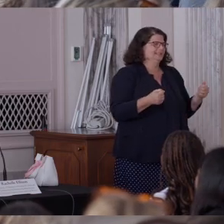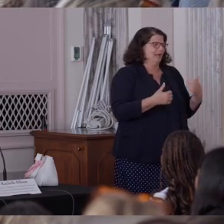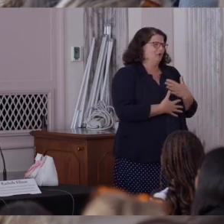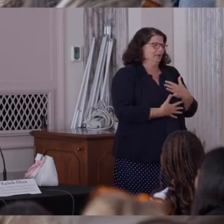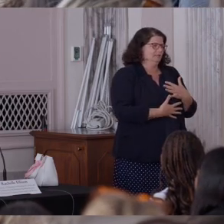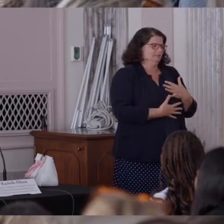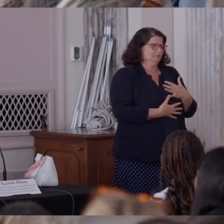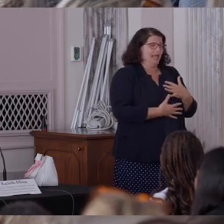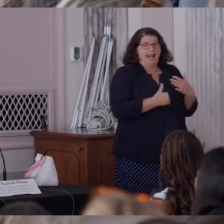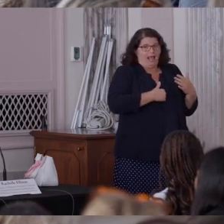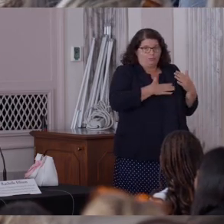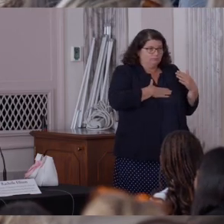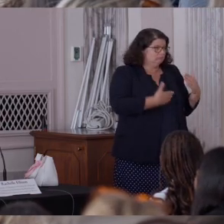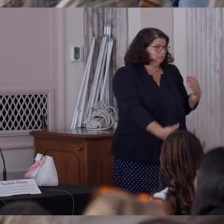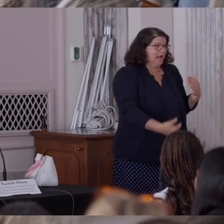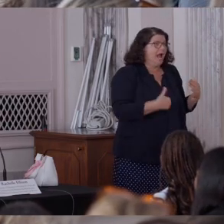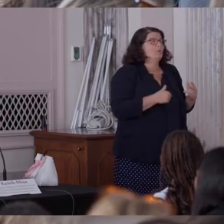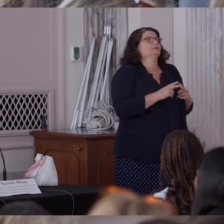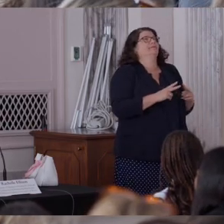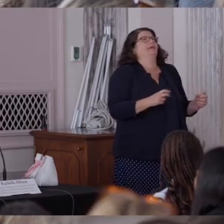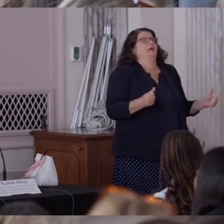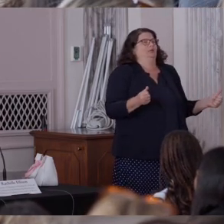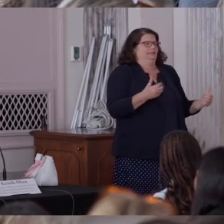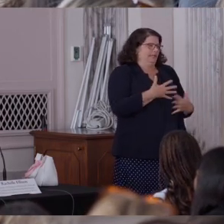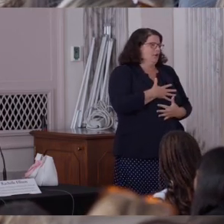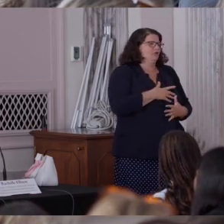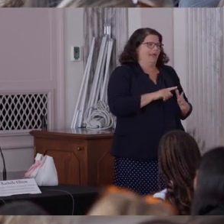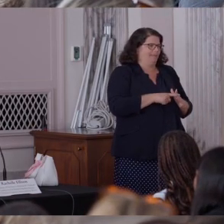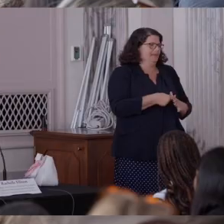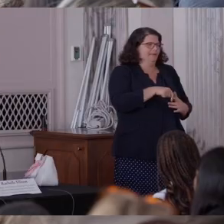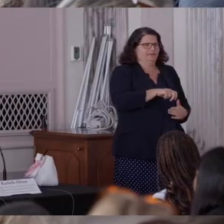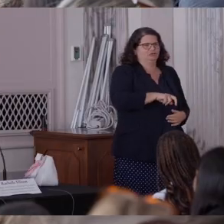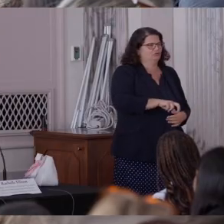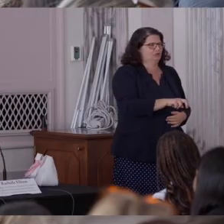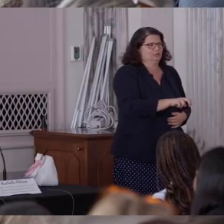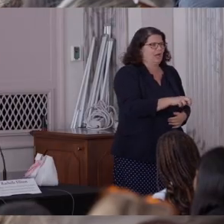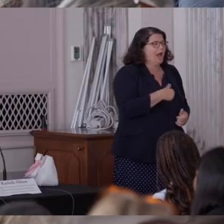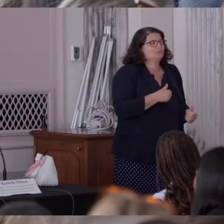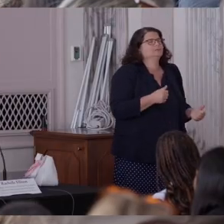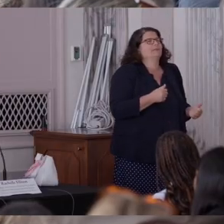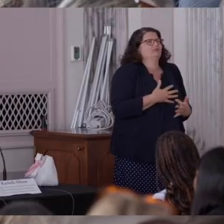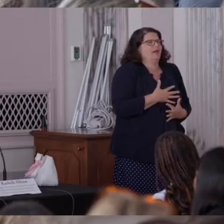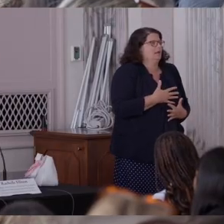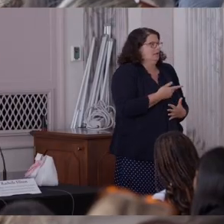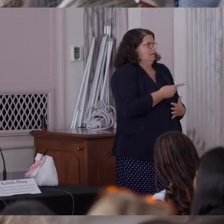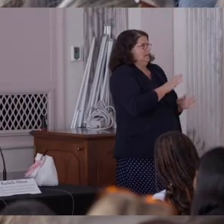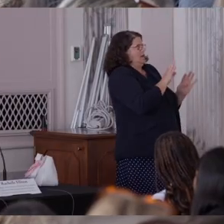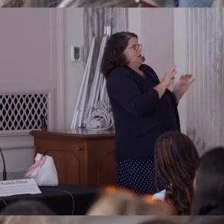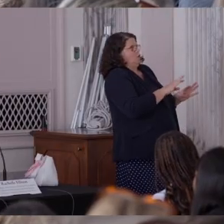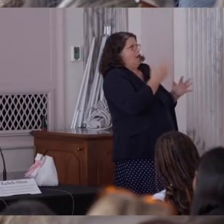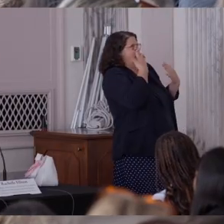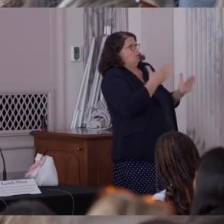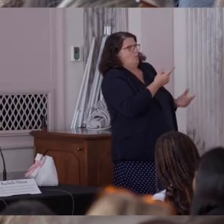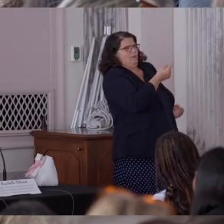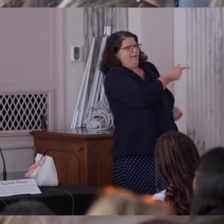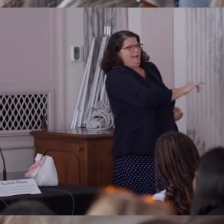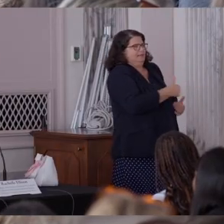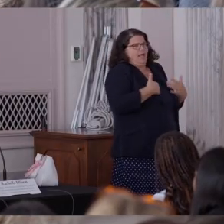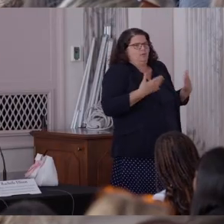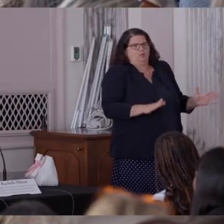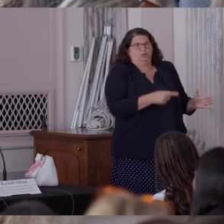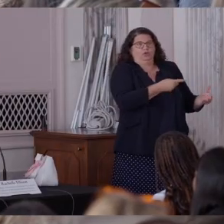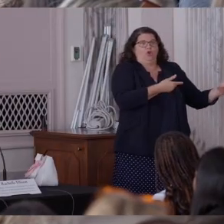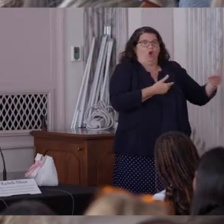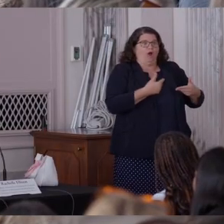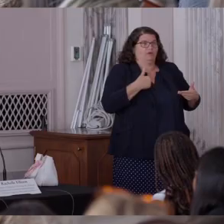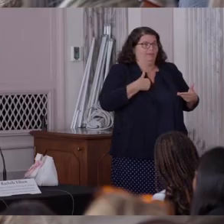very scared in the beginning of my journey. I was petrified because it's fear of the unknown. You don't know what's on the other side. All you know